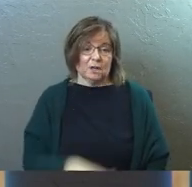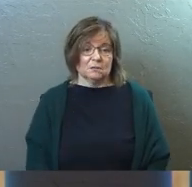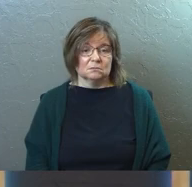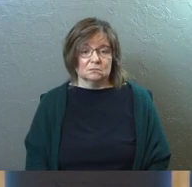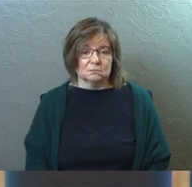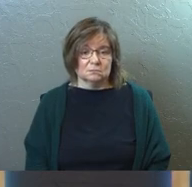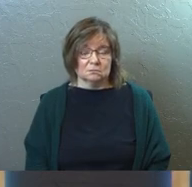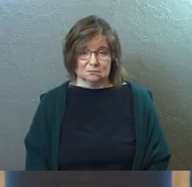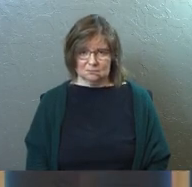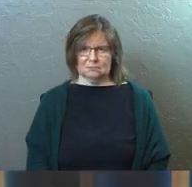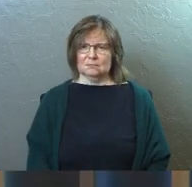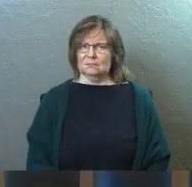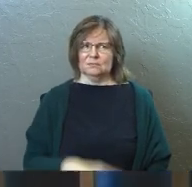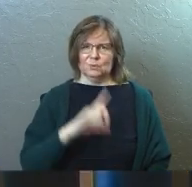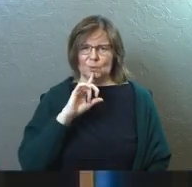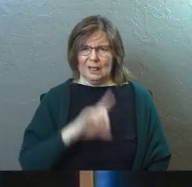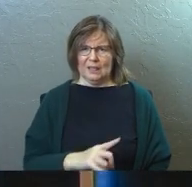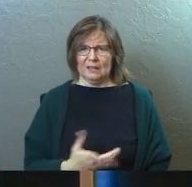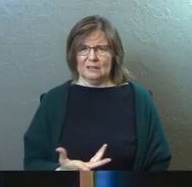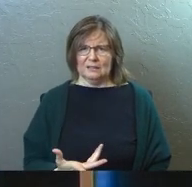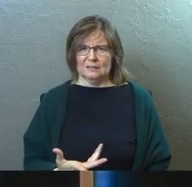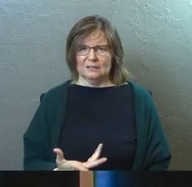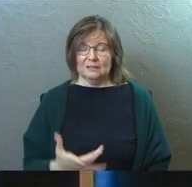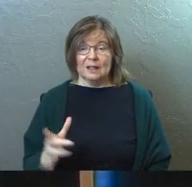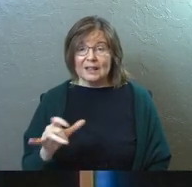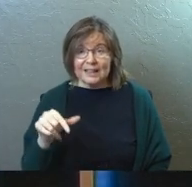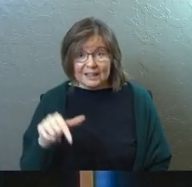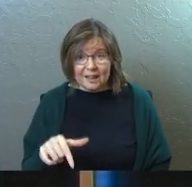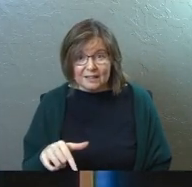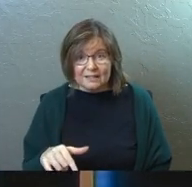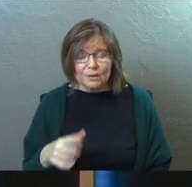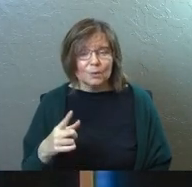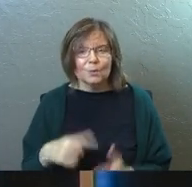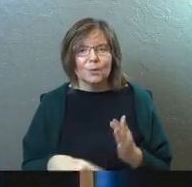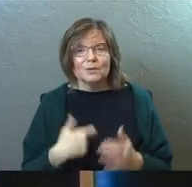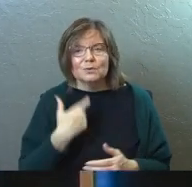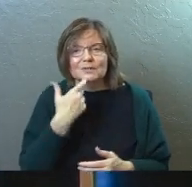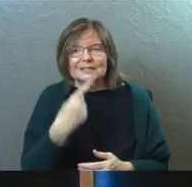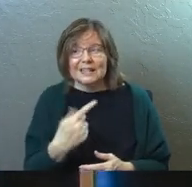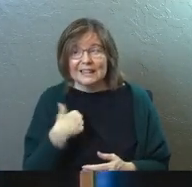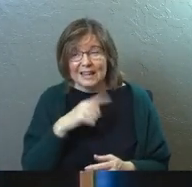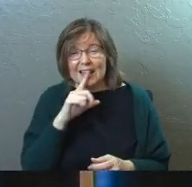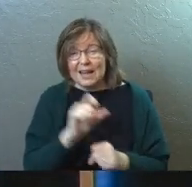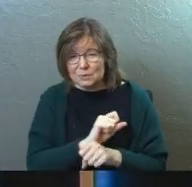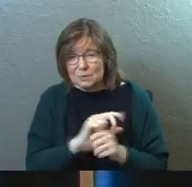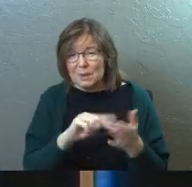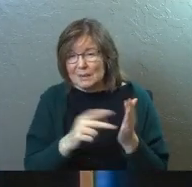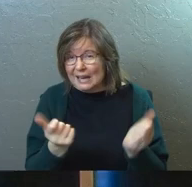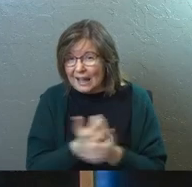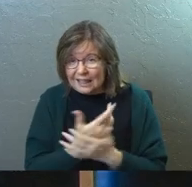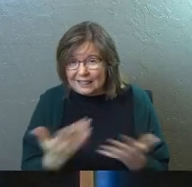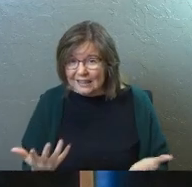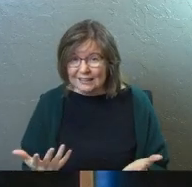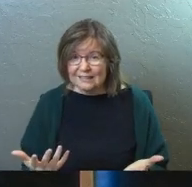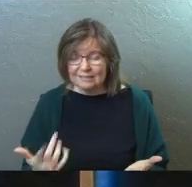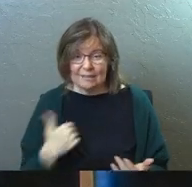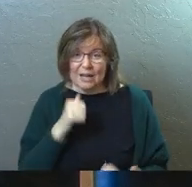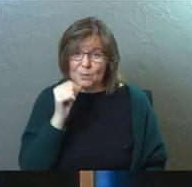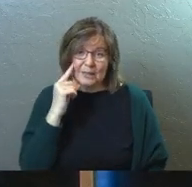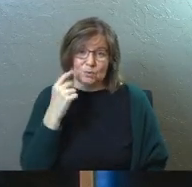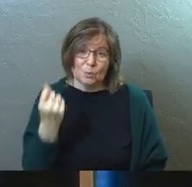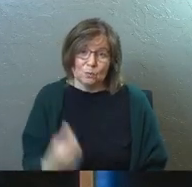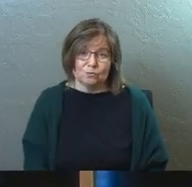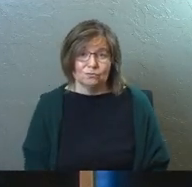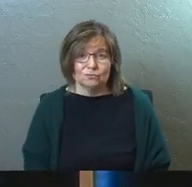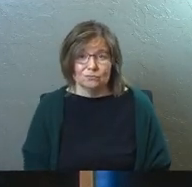frustrated. Really? Like, does that, what you just said, does that actually mean anything? I don't think